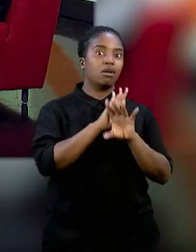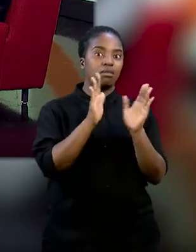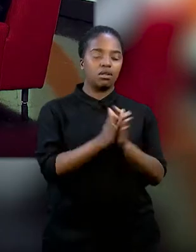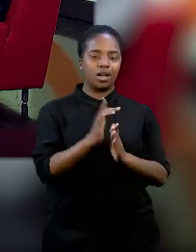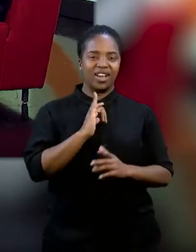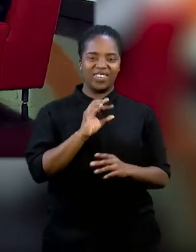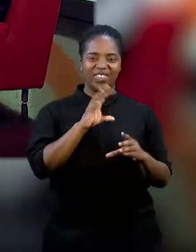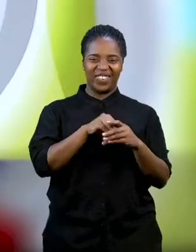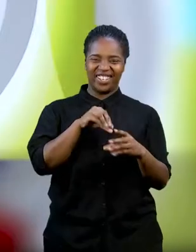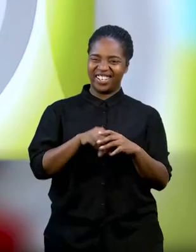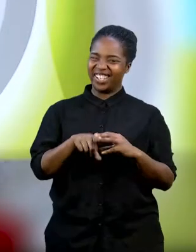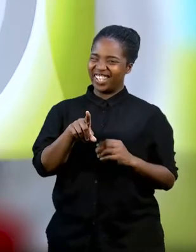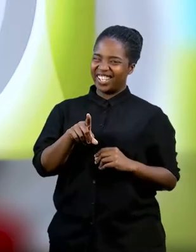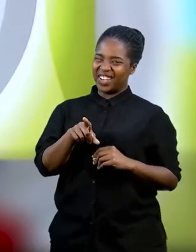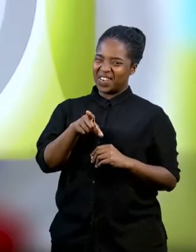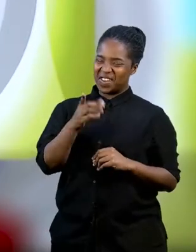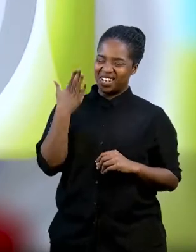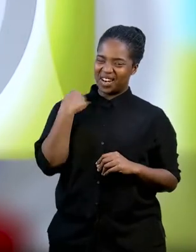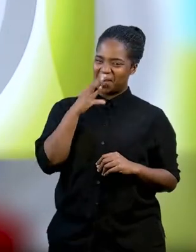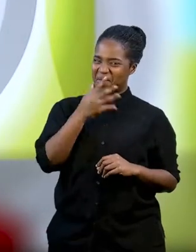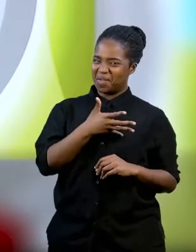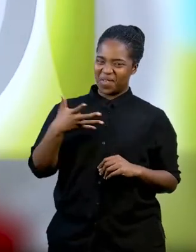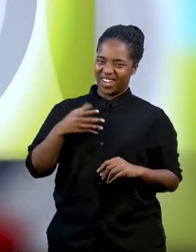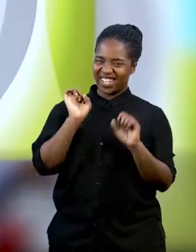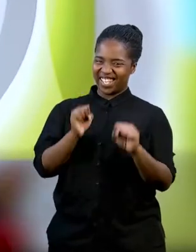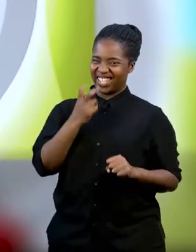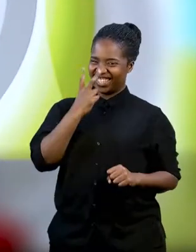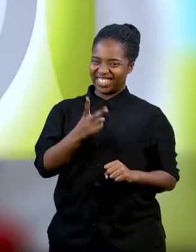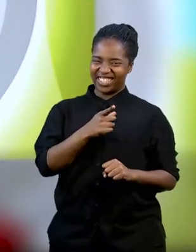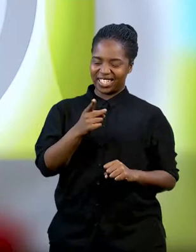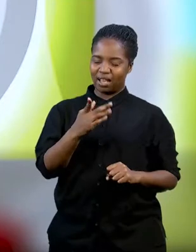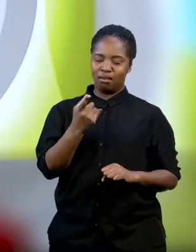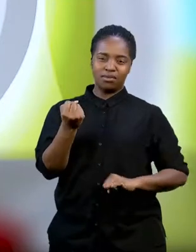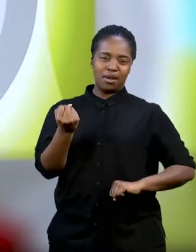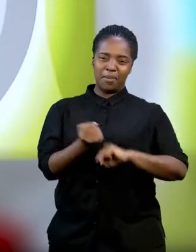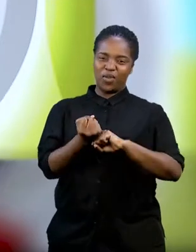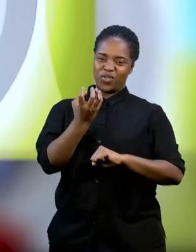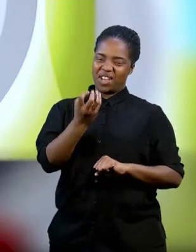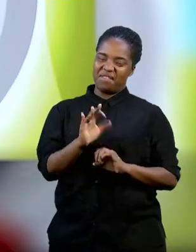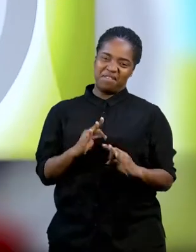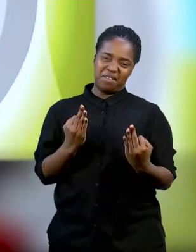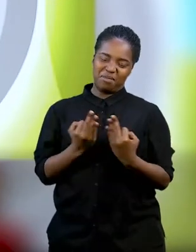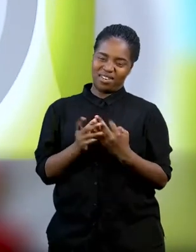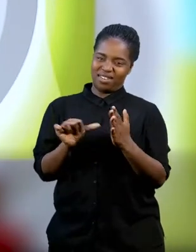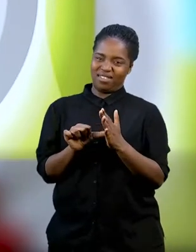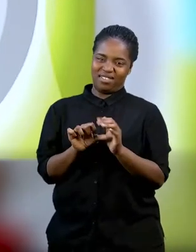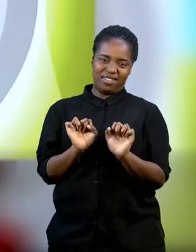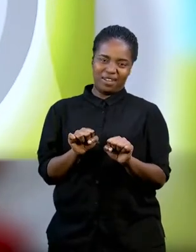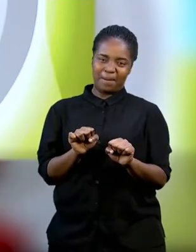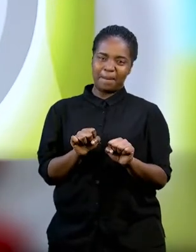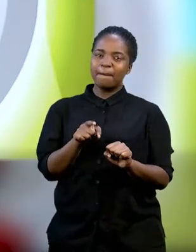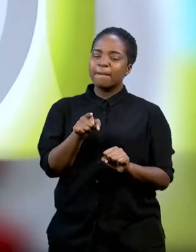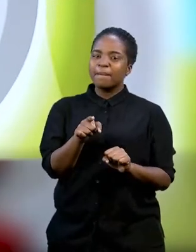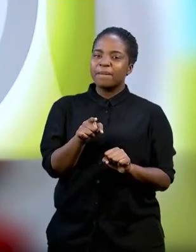na etsa everything Nkateko like from ho bua le mama hao fela I can just see the amount of support you've received from yena